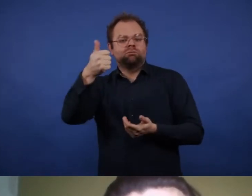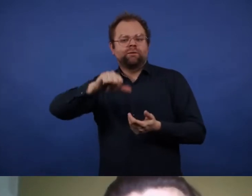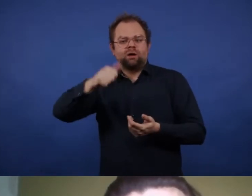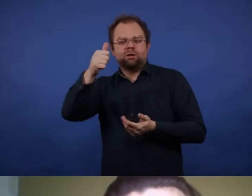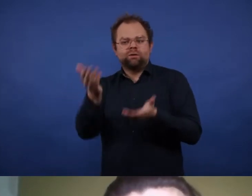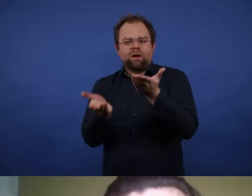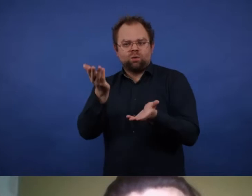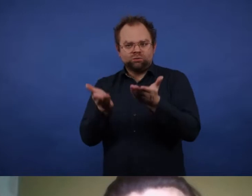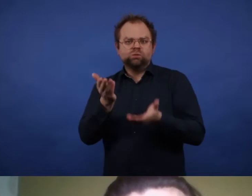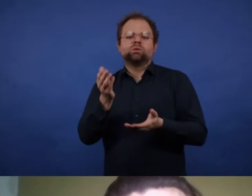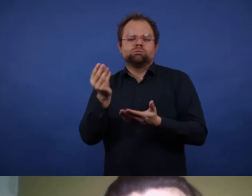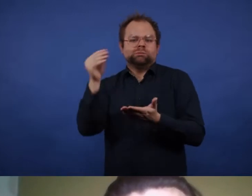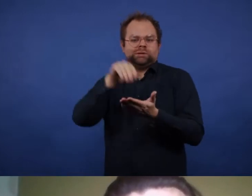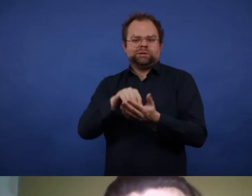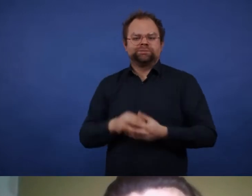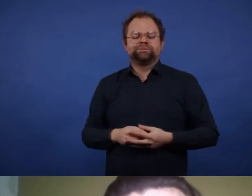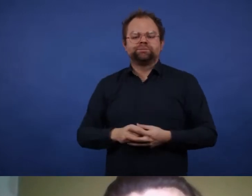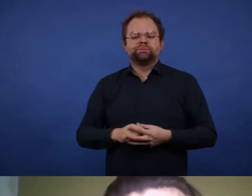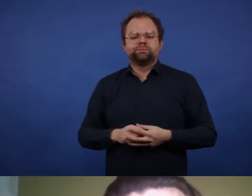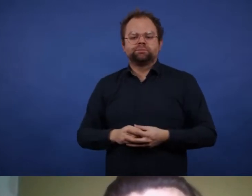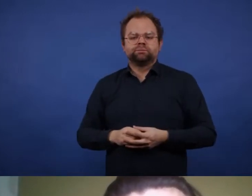the corona pandemic. We have had